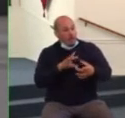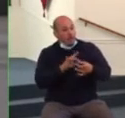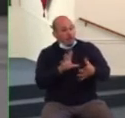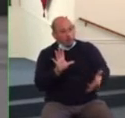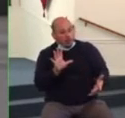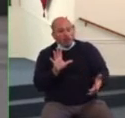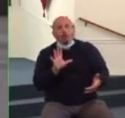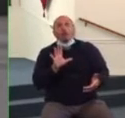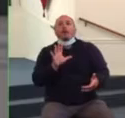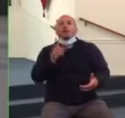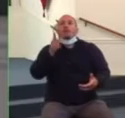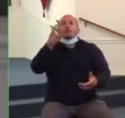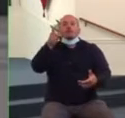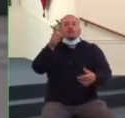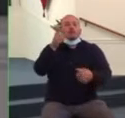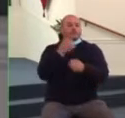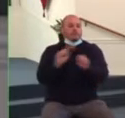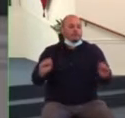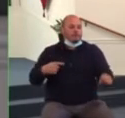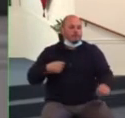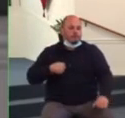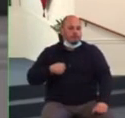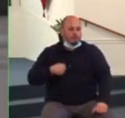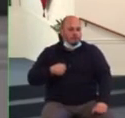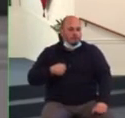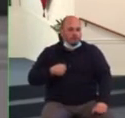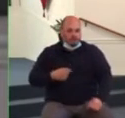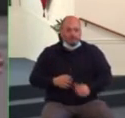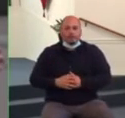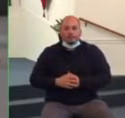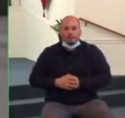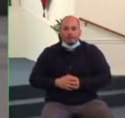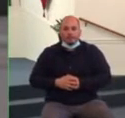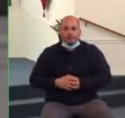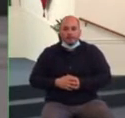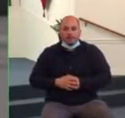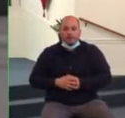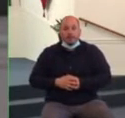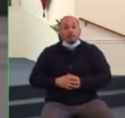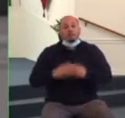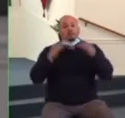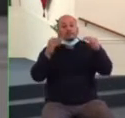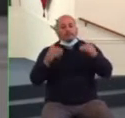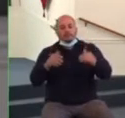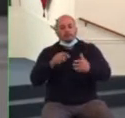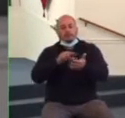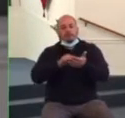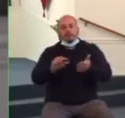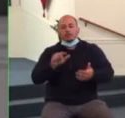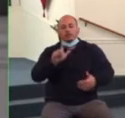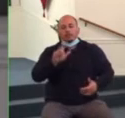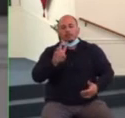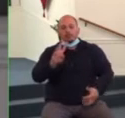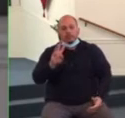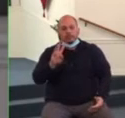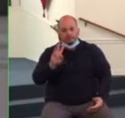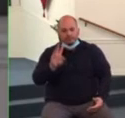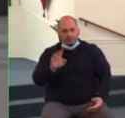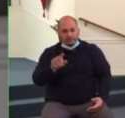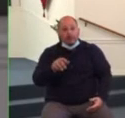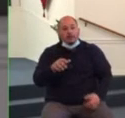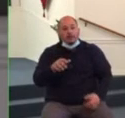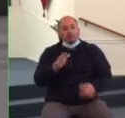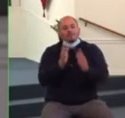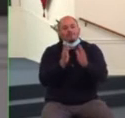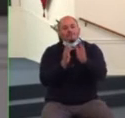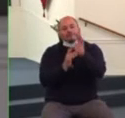Next, in verse 26, Jesus calls us to set aside our pride and be people of courage. He